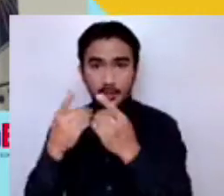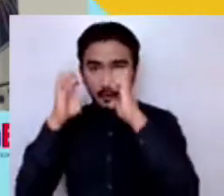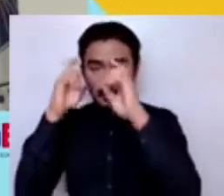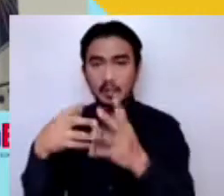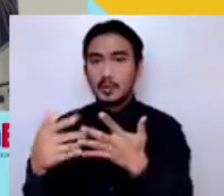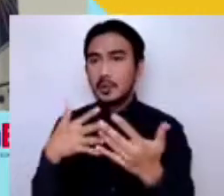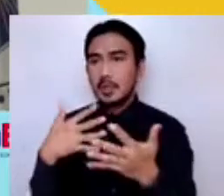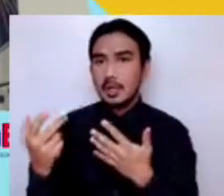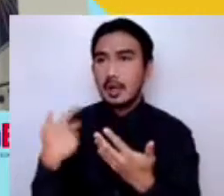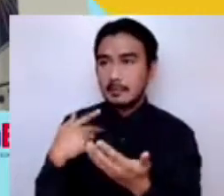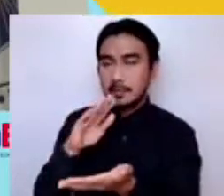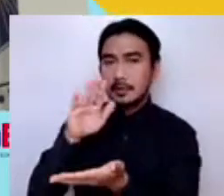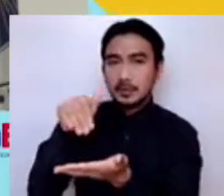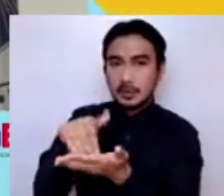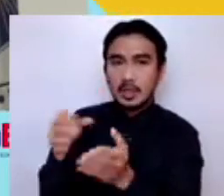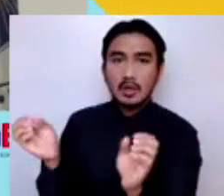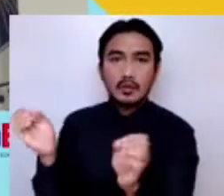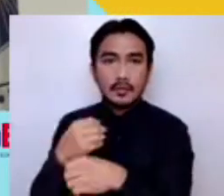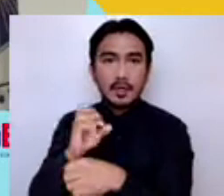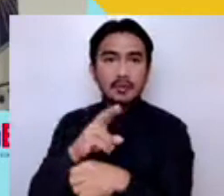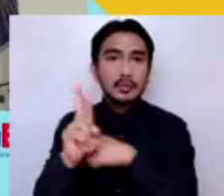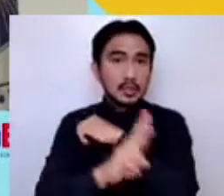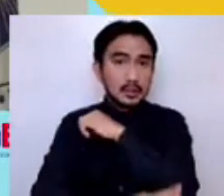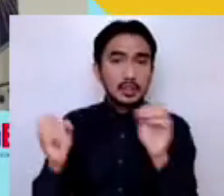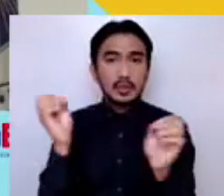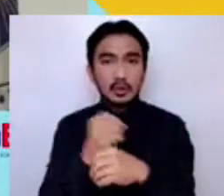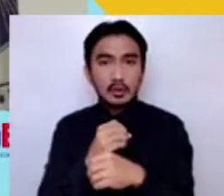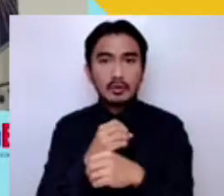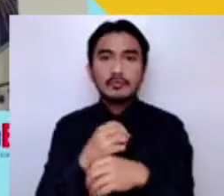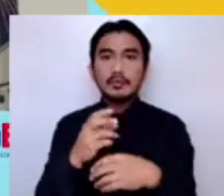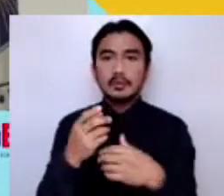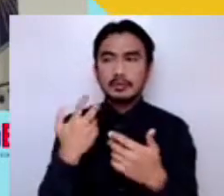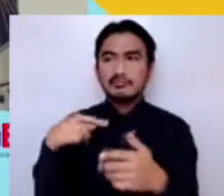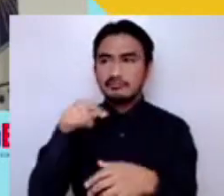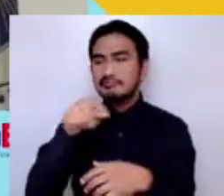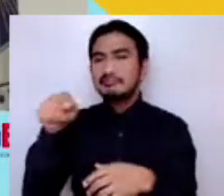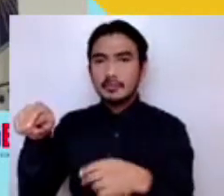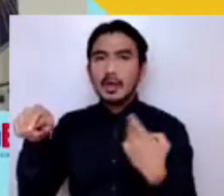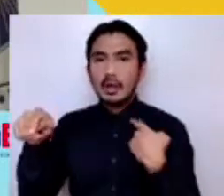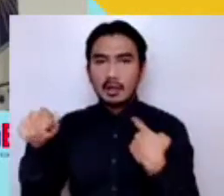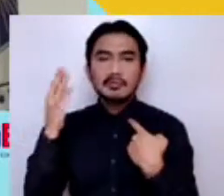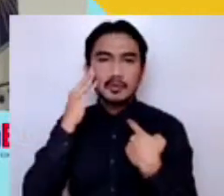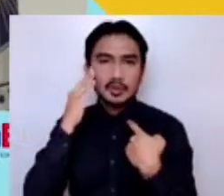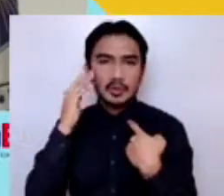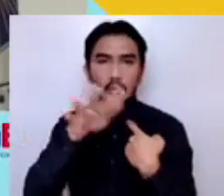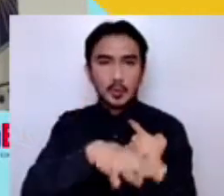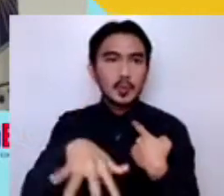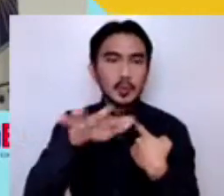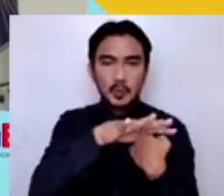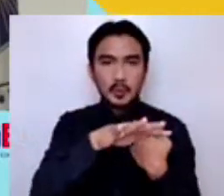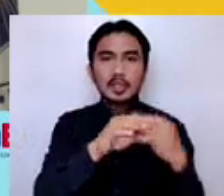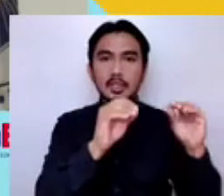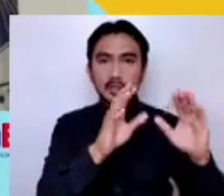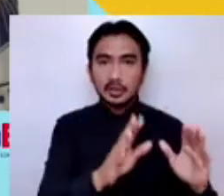central office, the regional office, schools division offices, or schools, know that each and every one of us, especially our